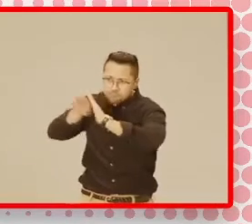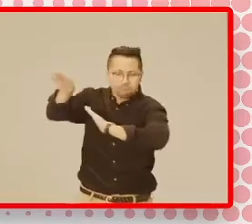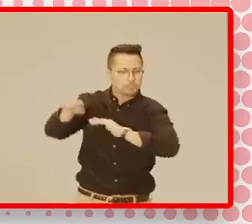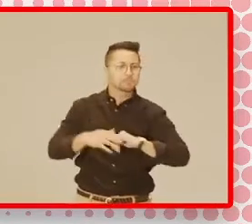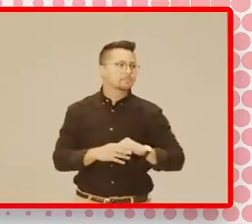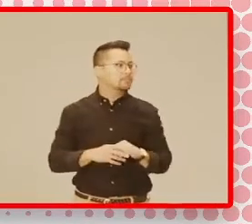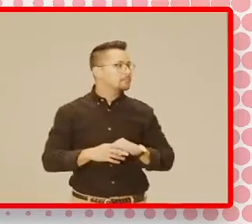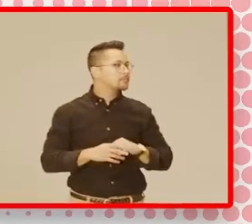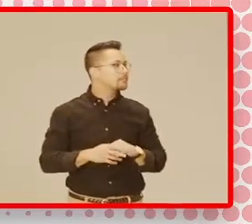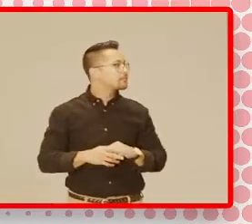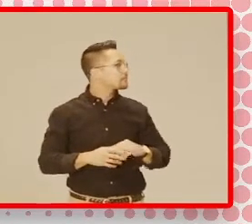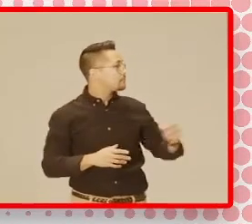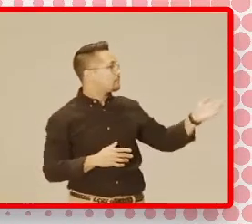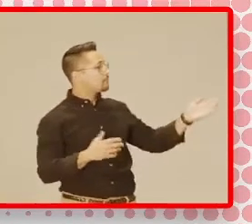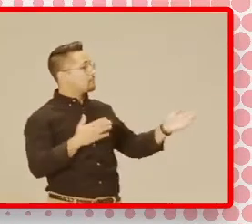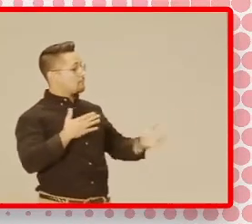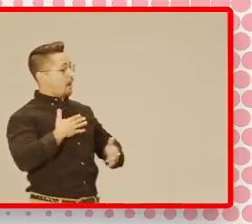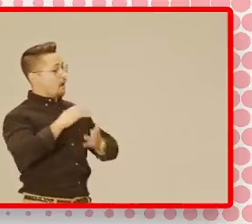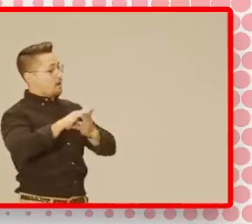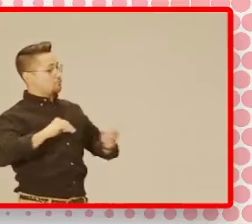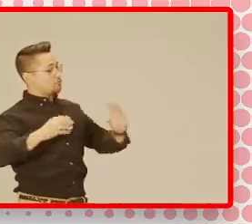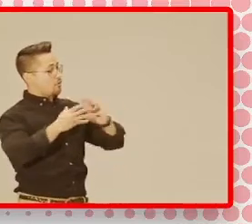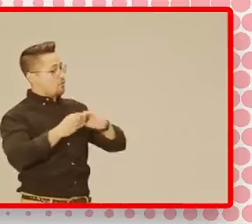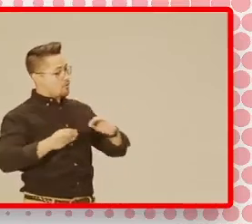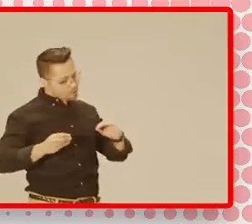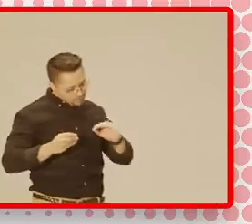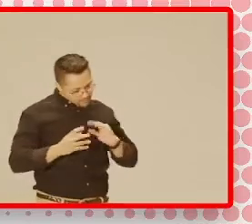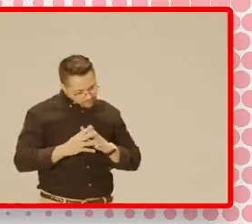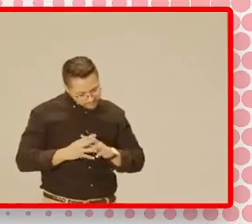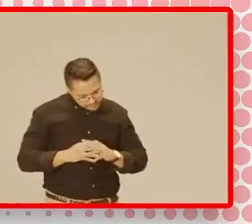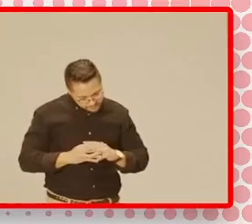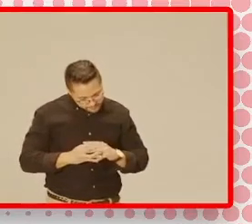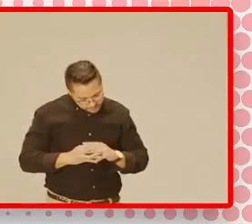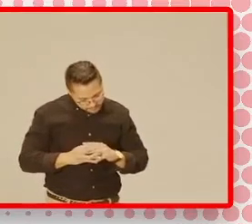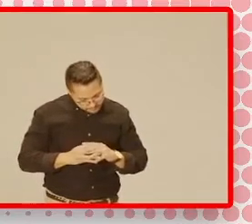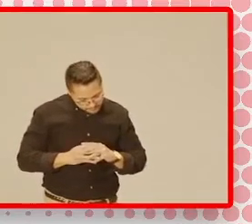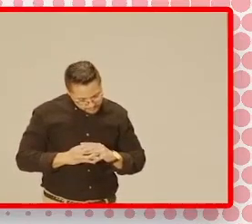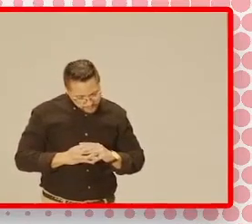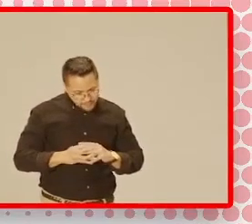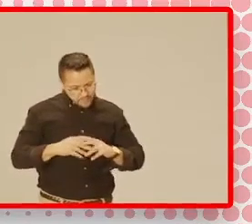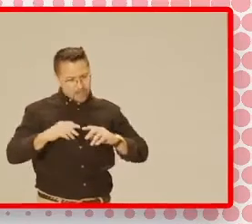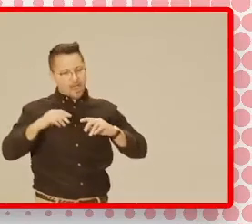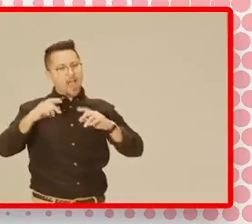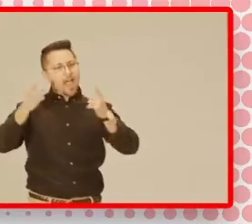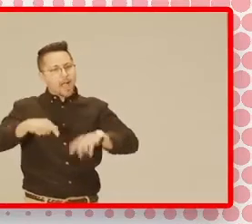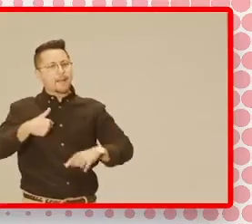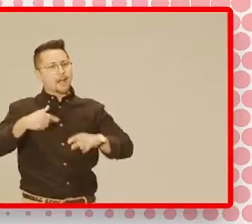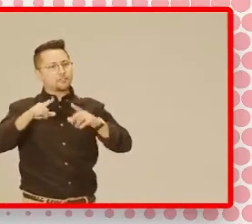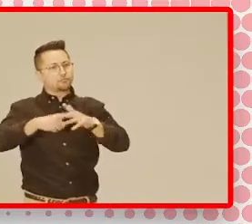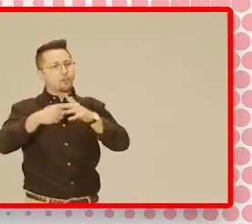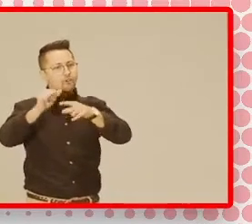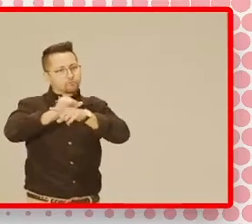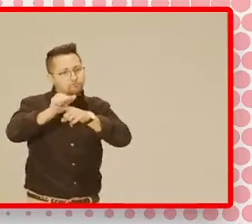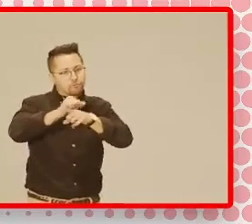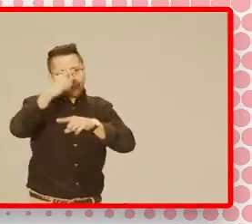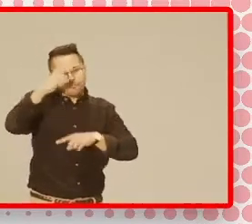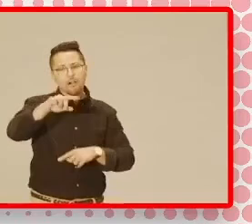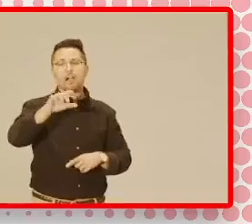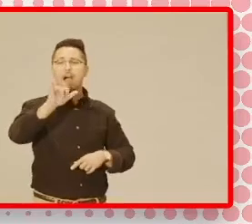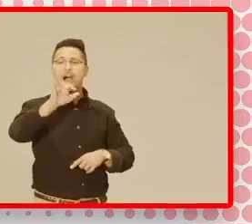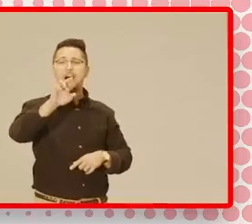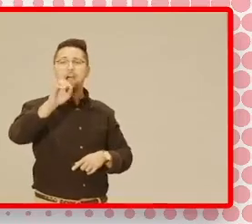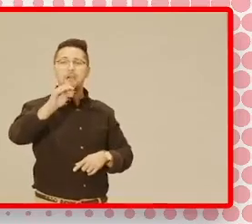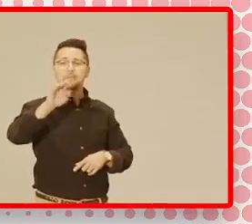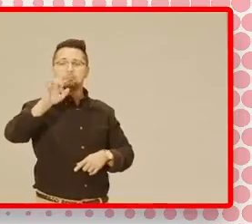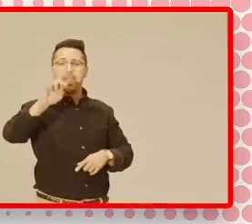My story is how training for the Ironman is helping me achieve